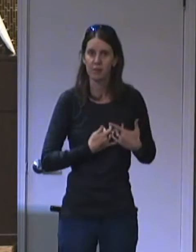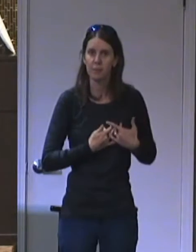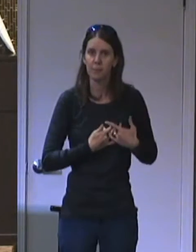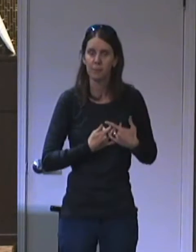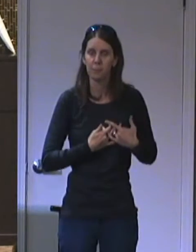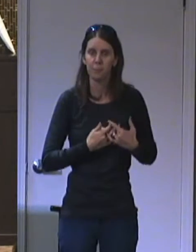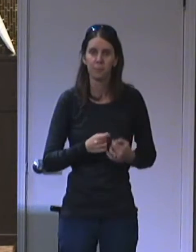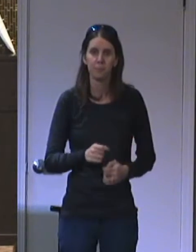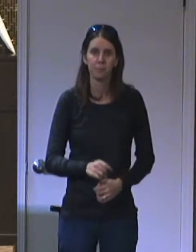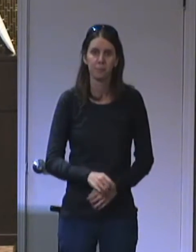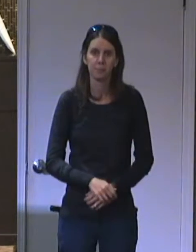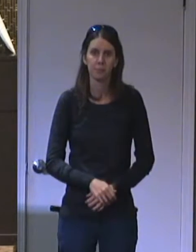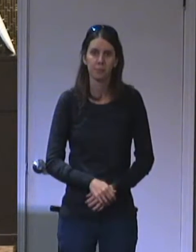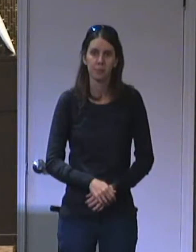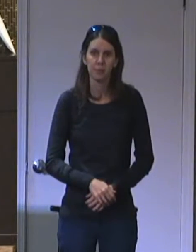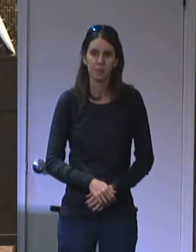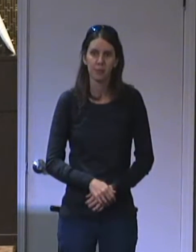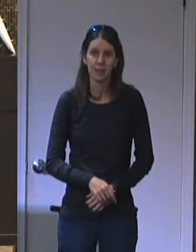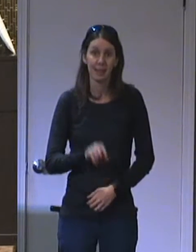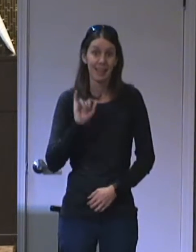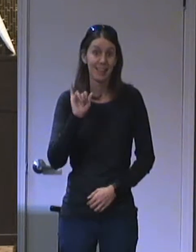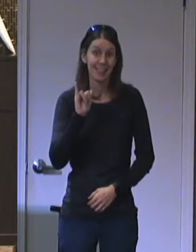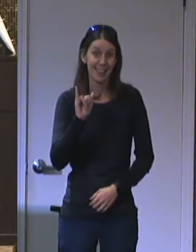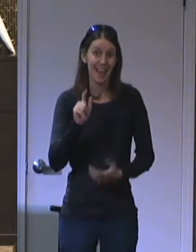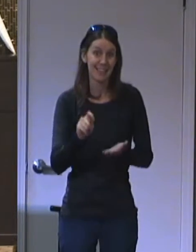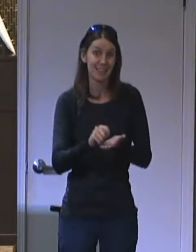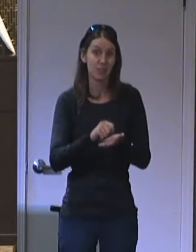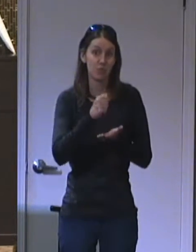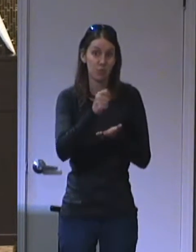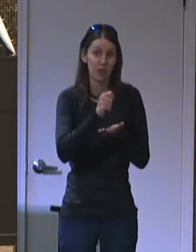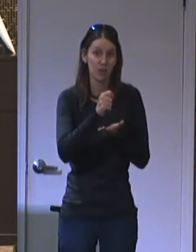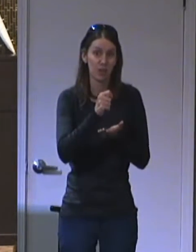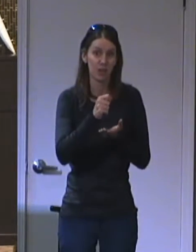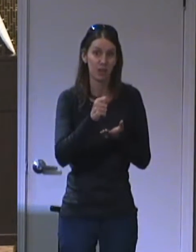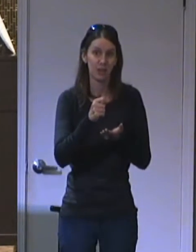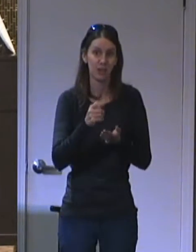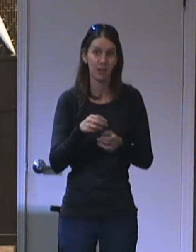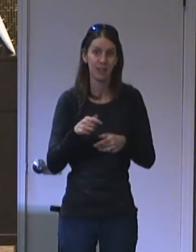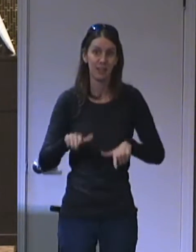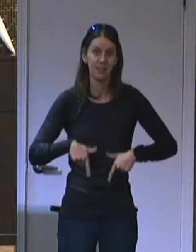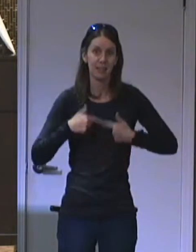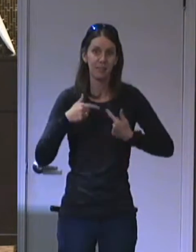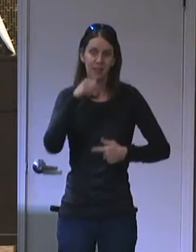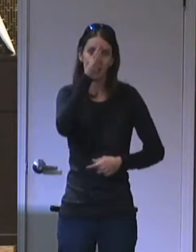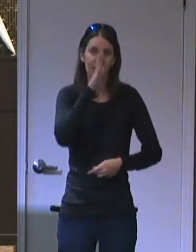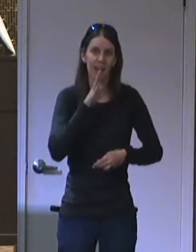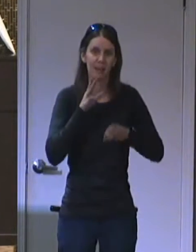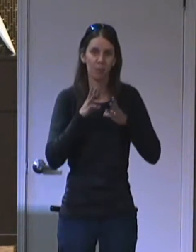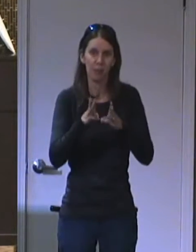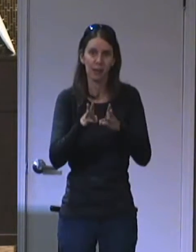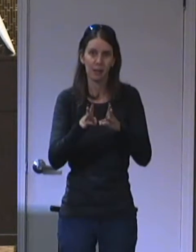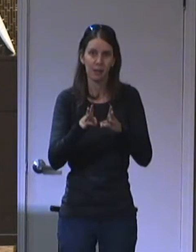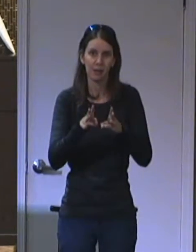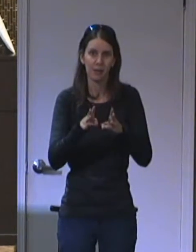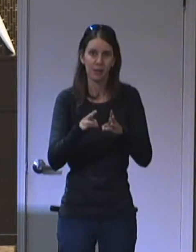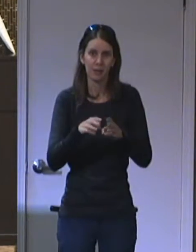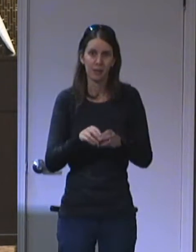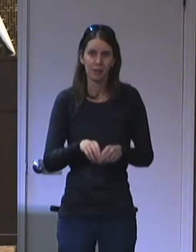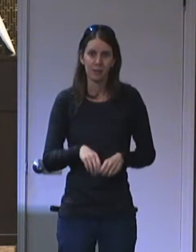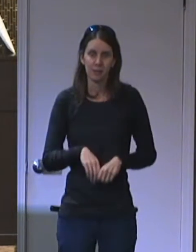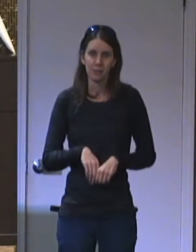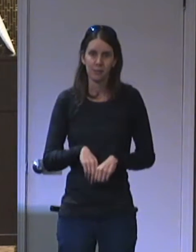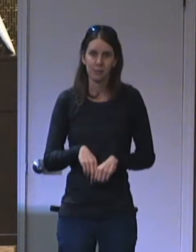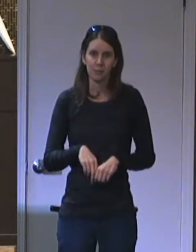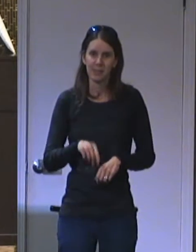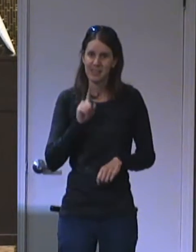hearts, which is the reward of living God's way. Kind of a paraphrase